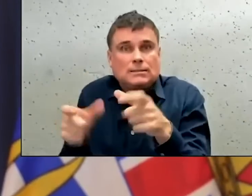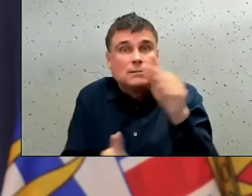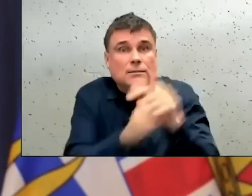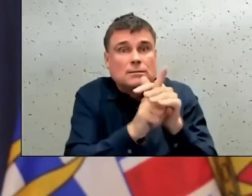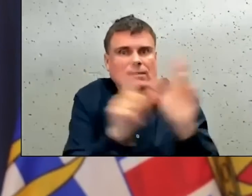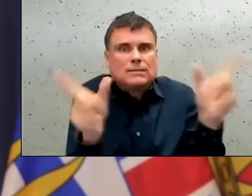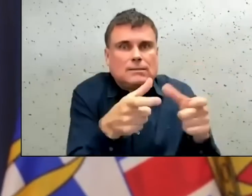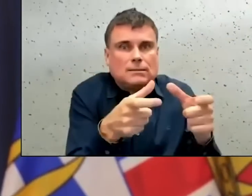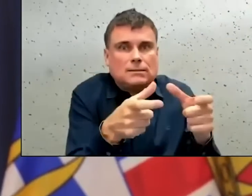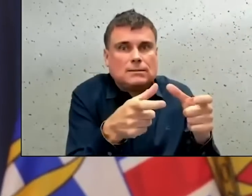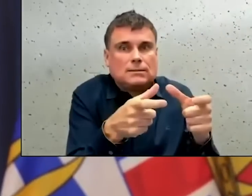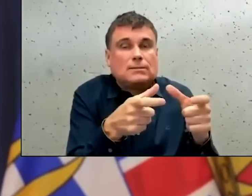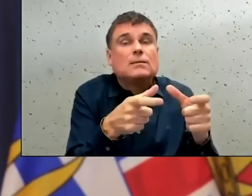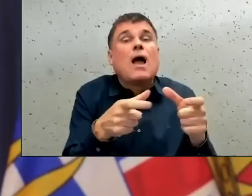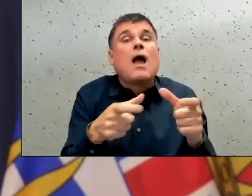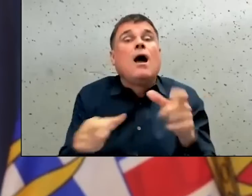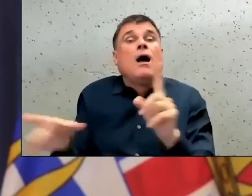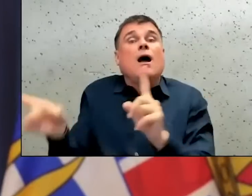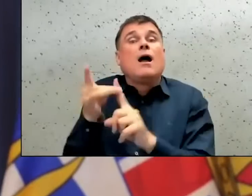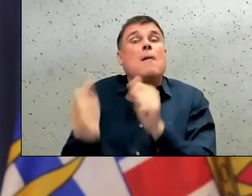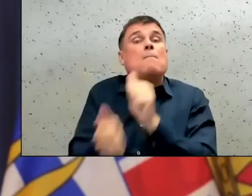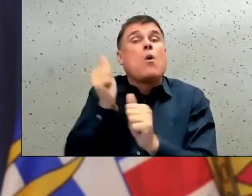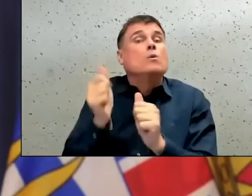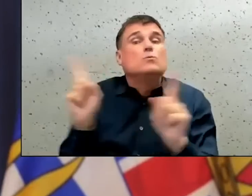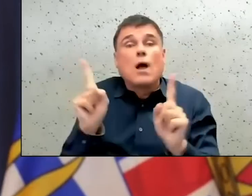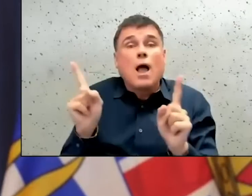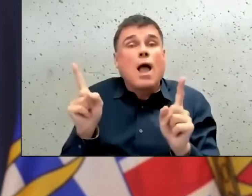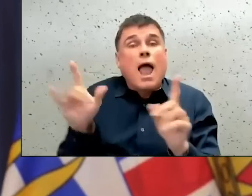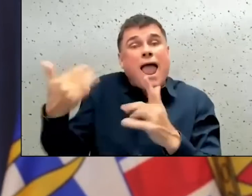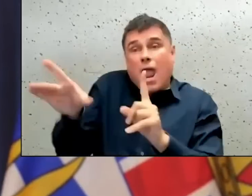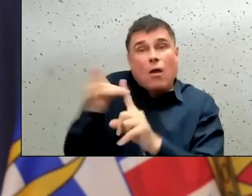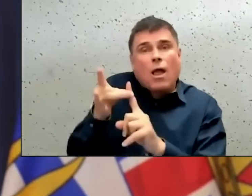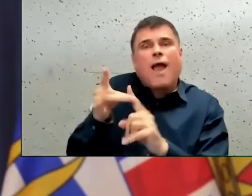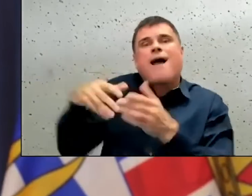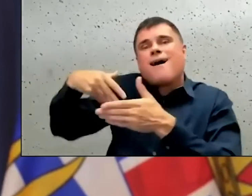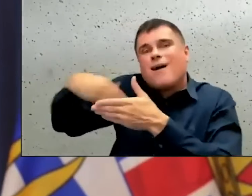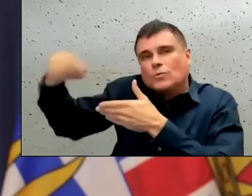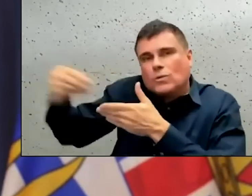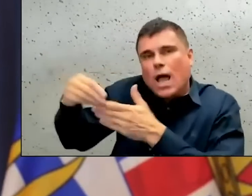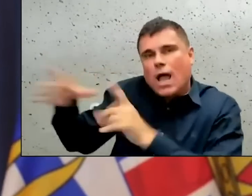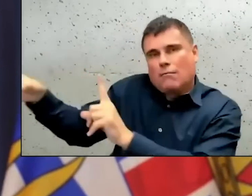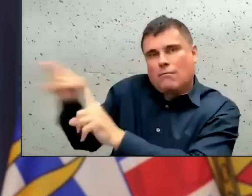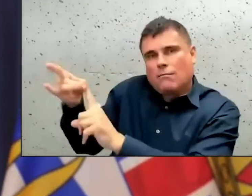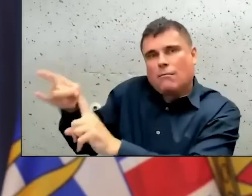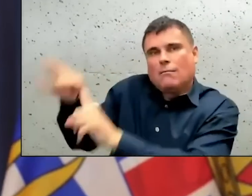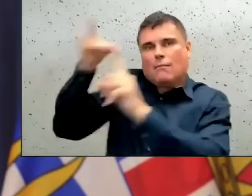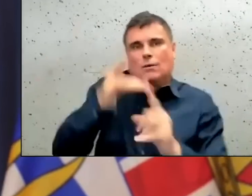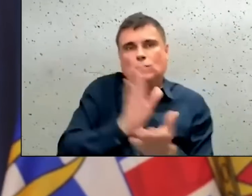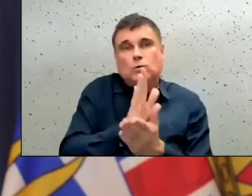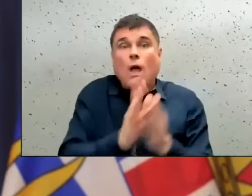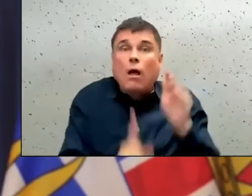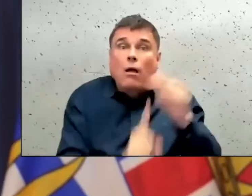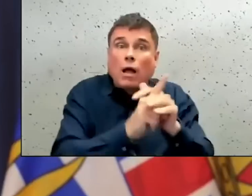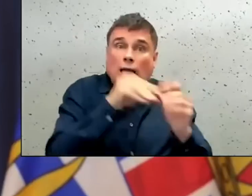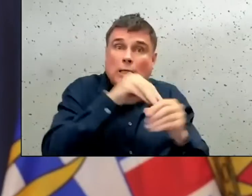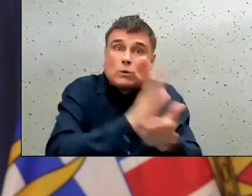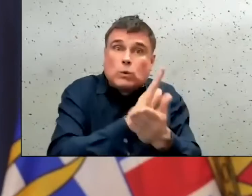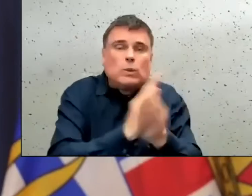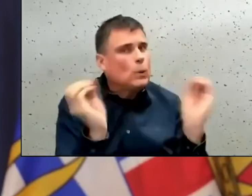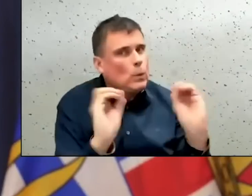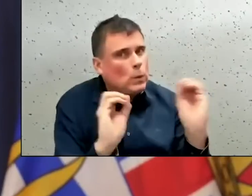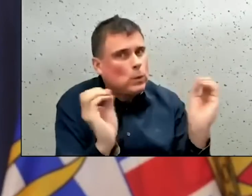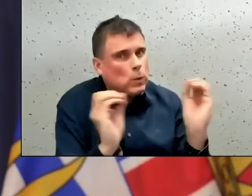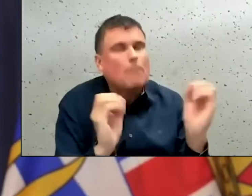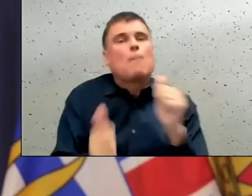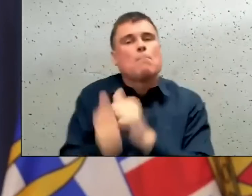children is outside of the classroom. Obviously, we need to continue to watch this, and my colleagues across the